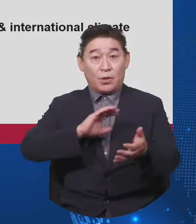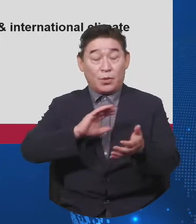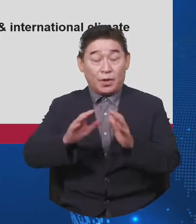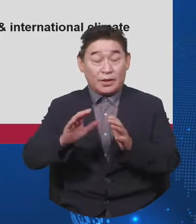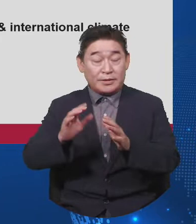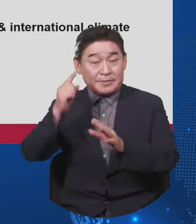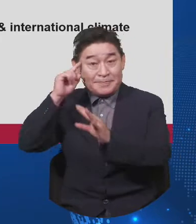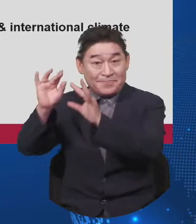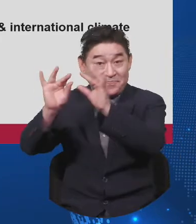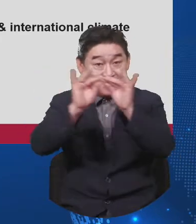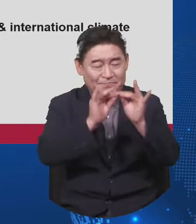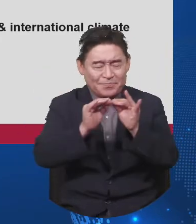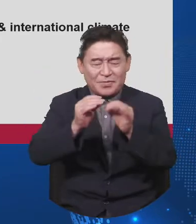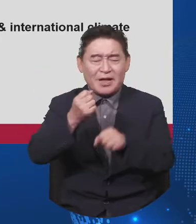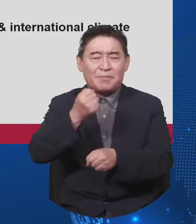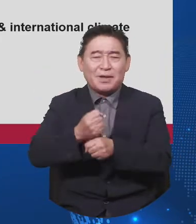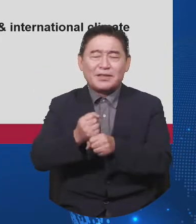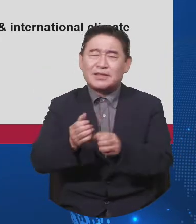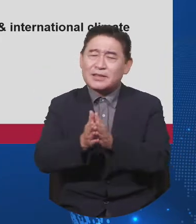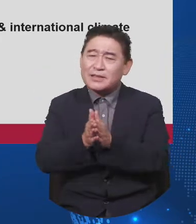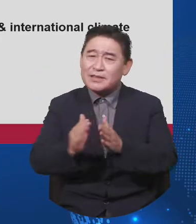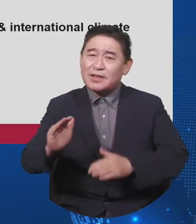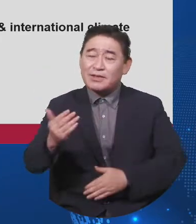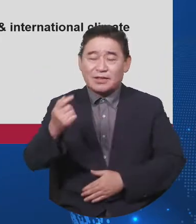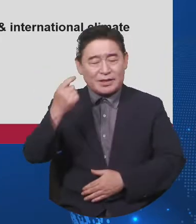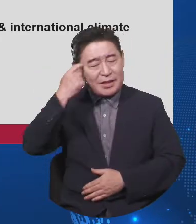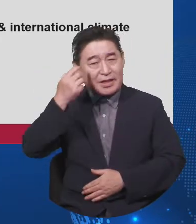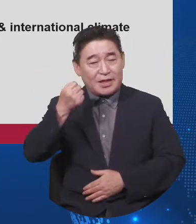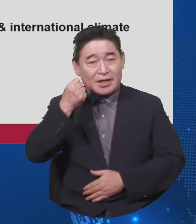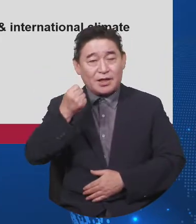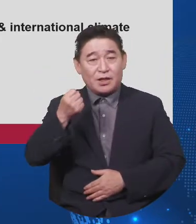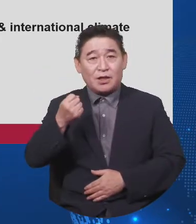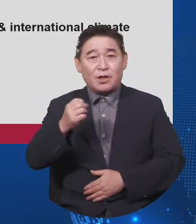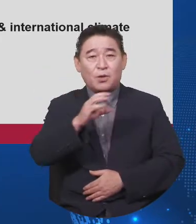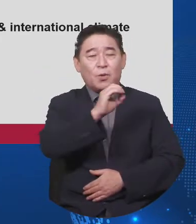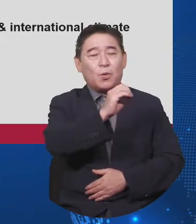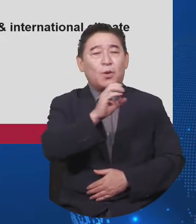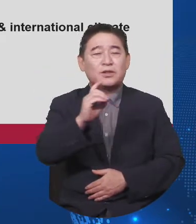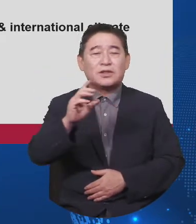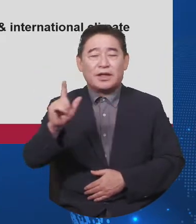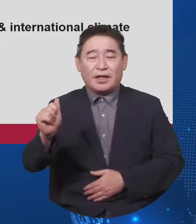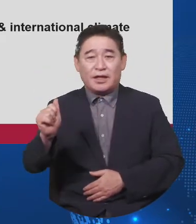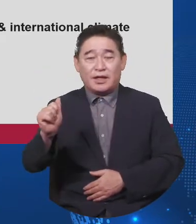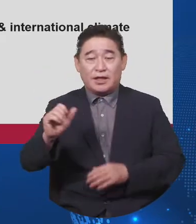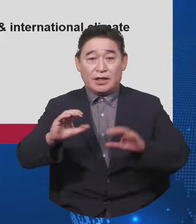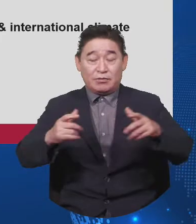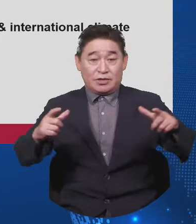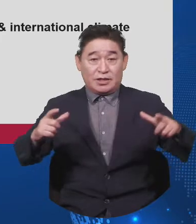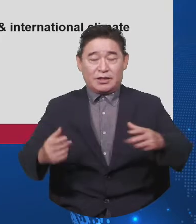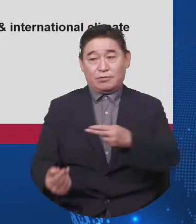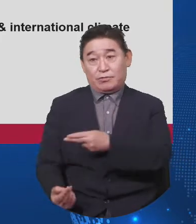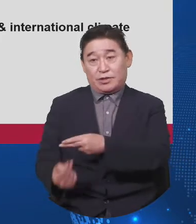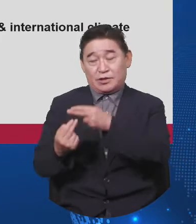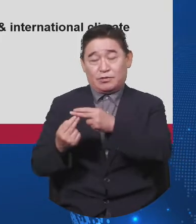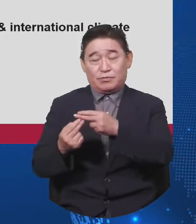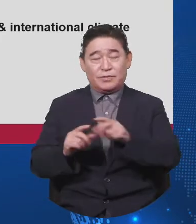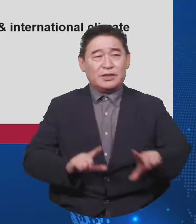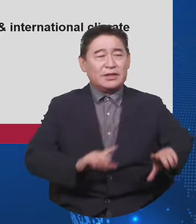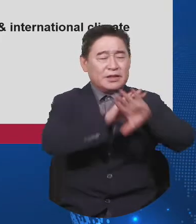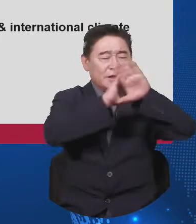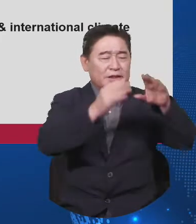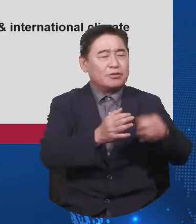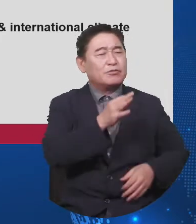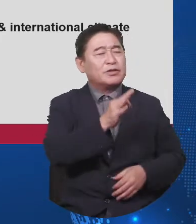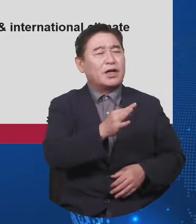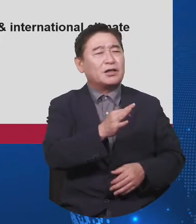need to manage the conceptual relationship between ODA and international climate finance. I try to explain why I